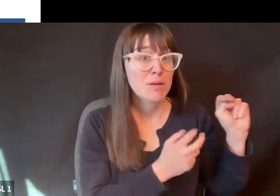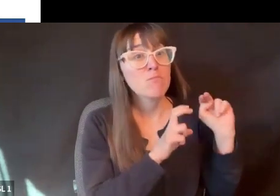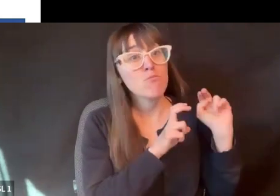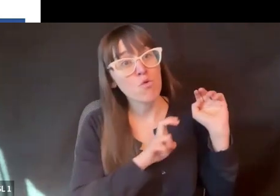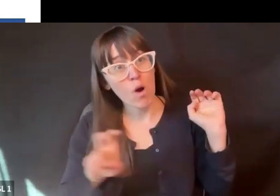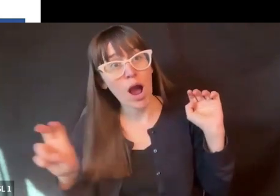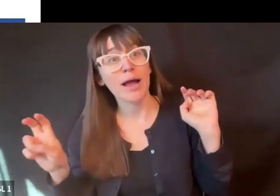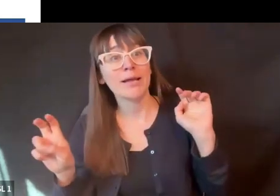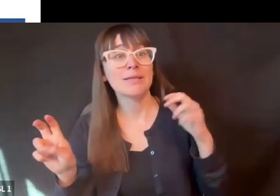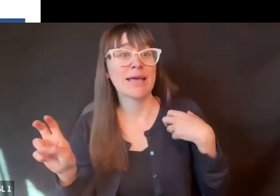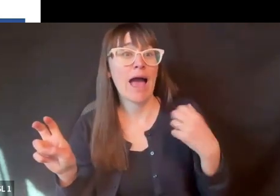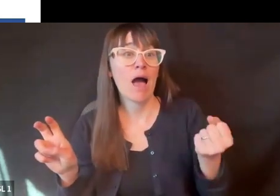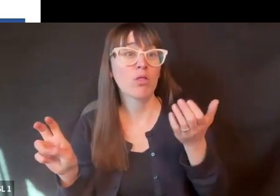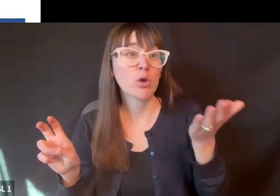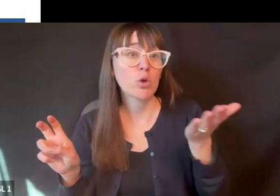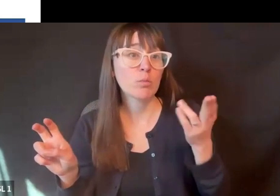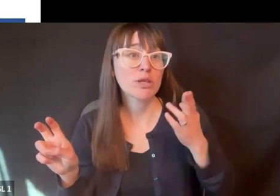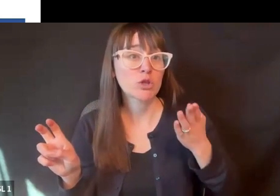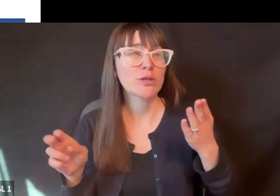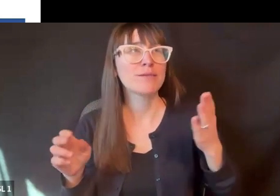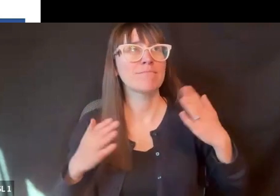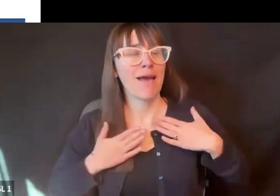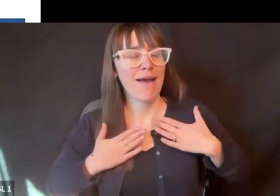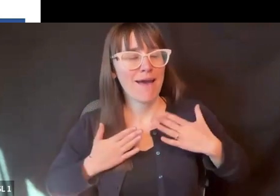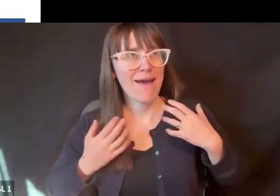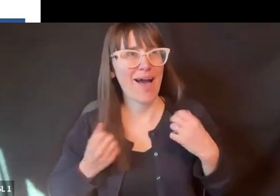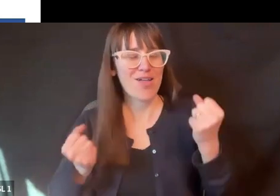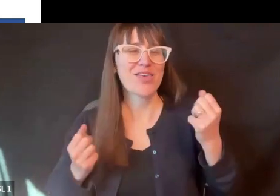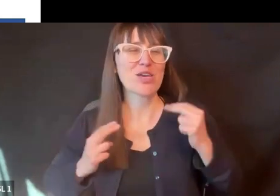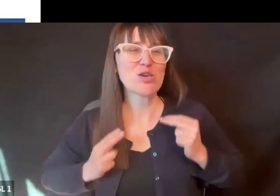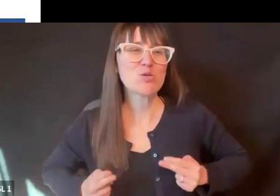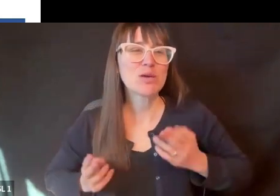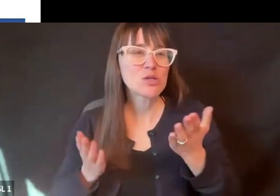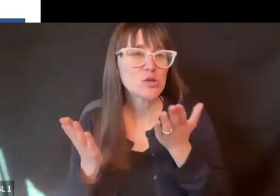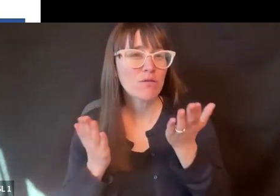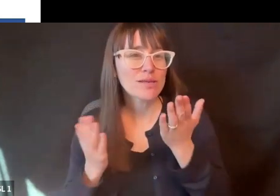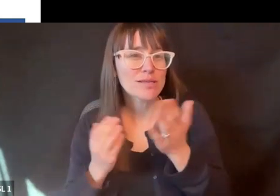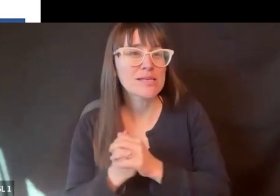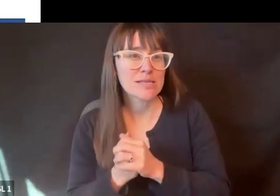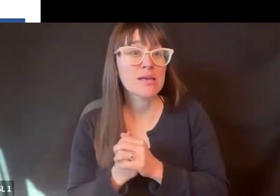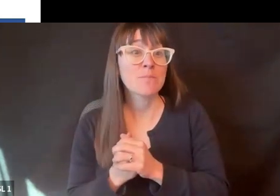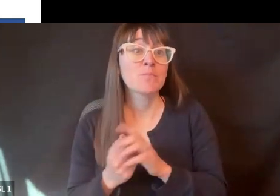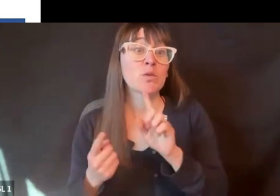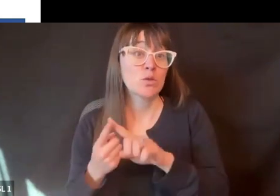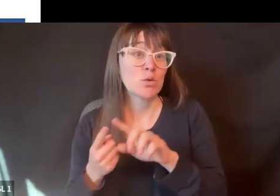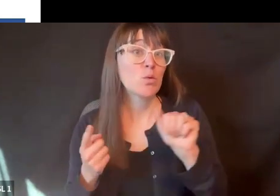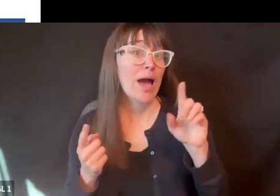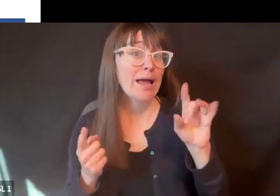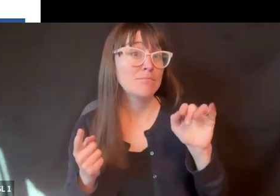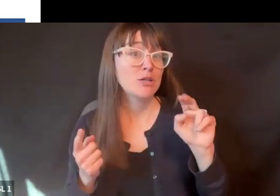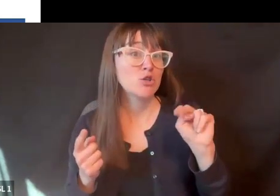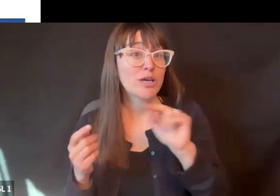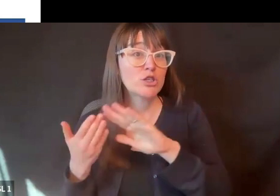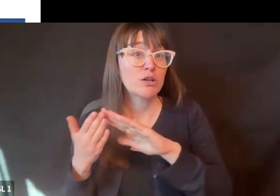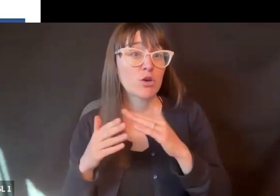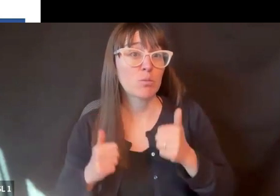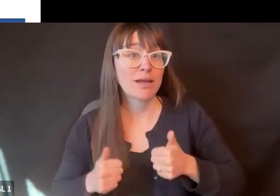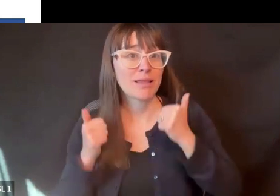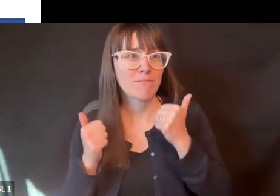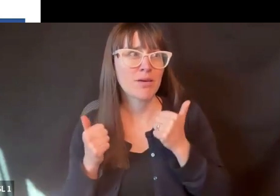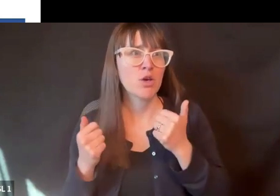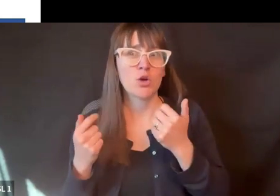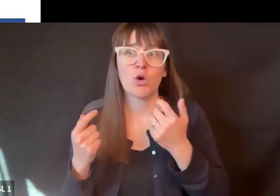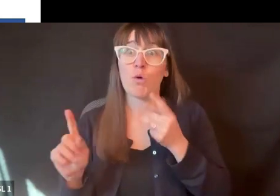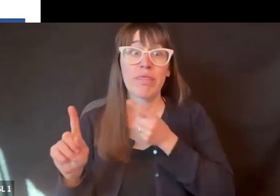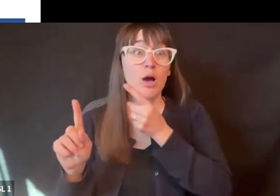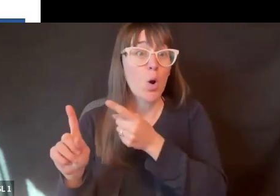Services Administration, and brought it over to Health and Human Services, right? Brought it over under Administration on Community Living with the idea